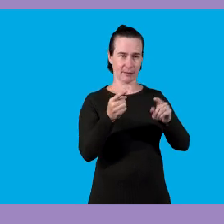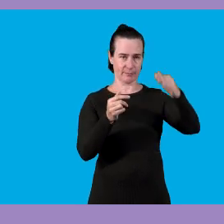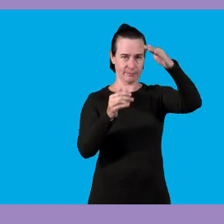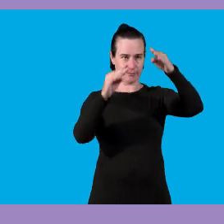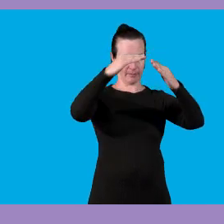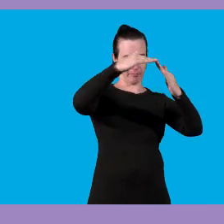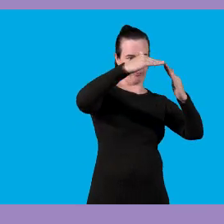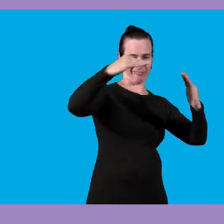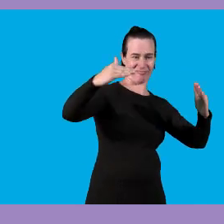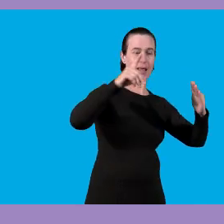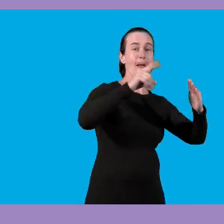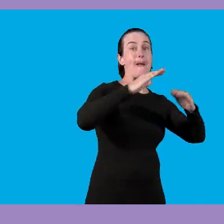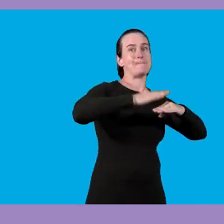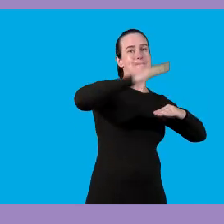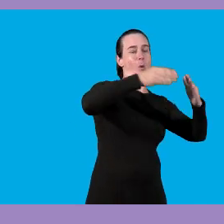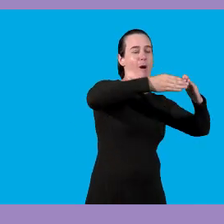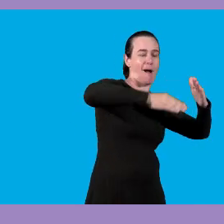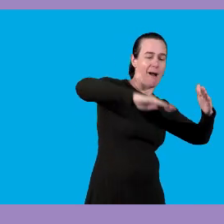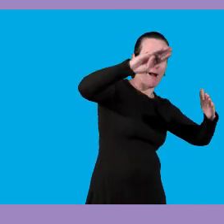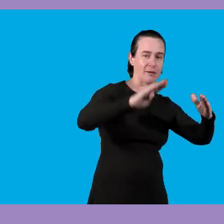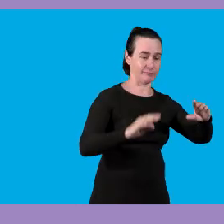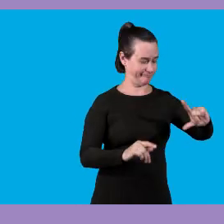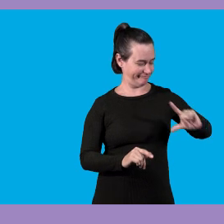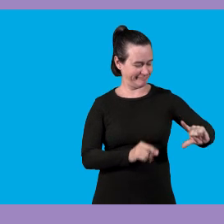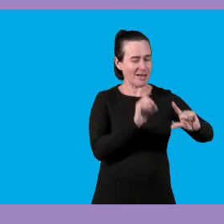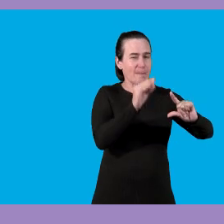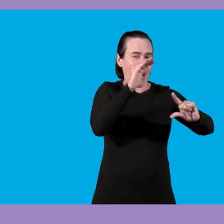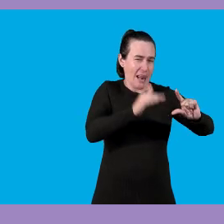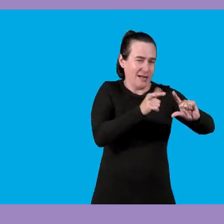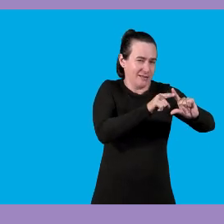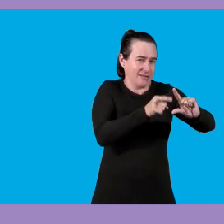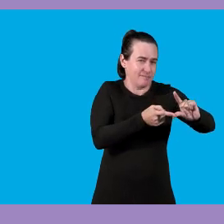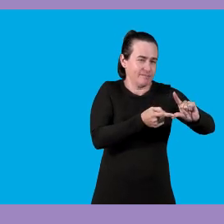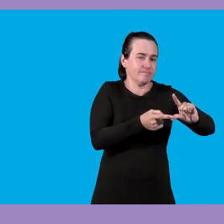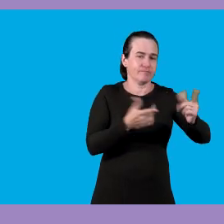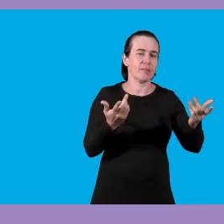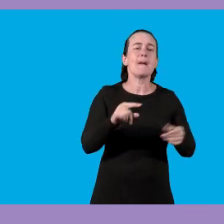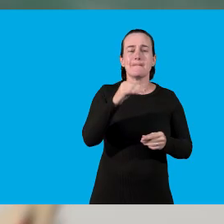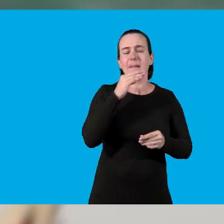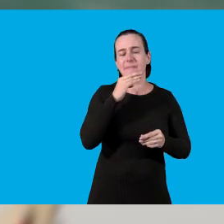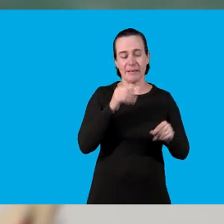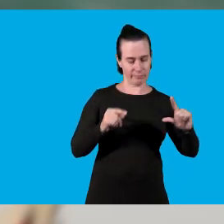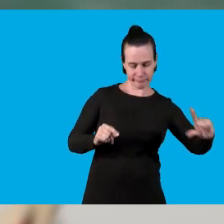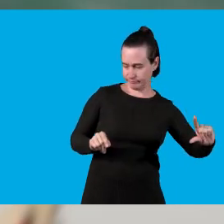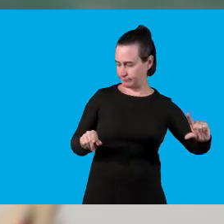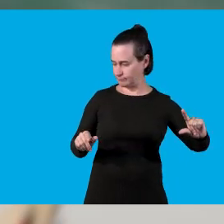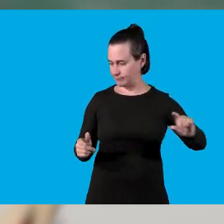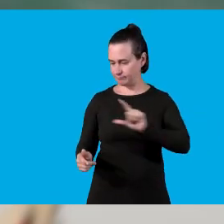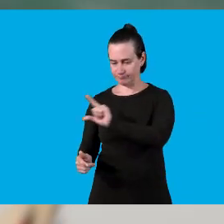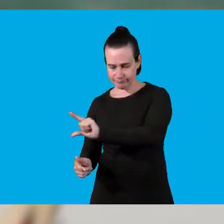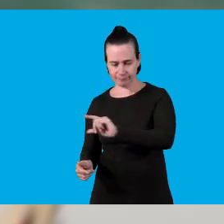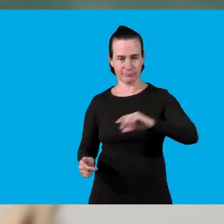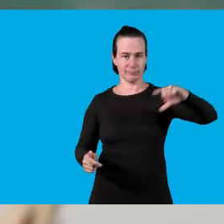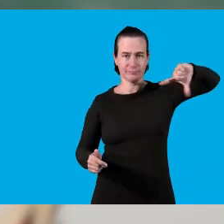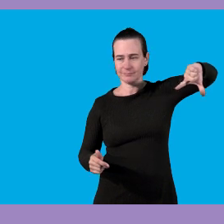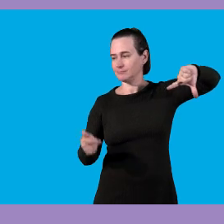other, and therefore, because of that, we then say, when we can identify that the angles are all equal, therefore those two trapeziums would